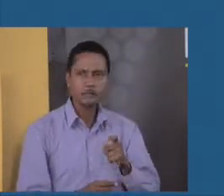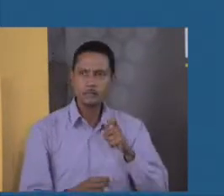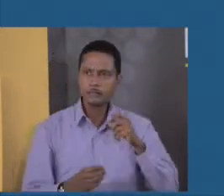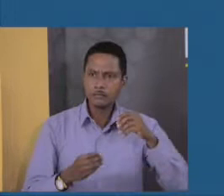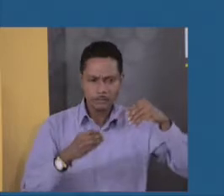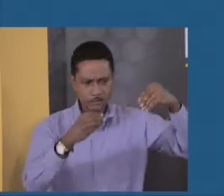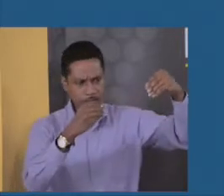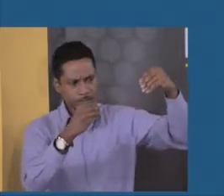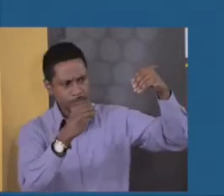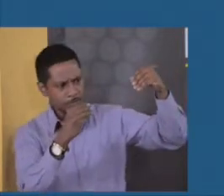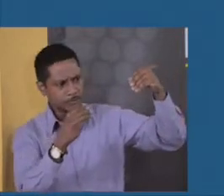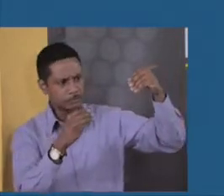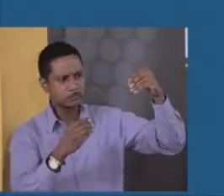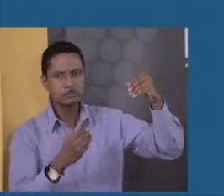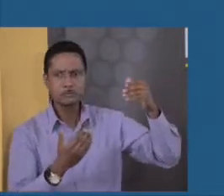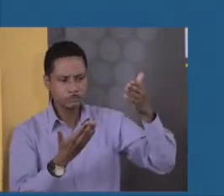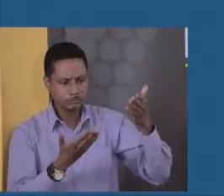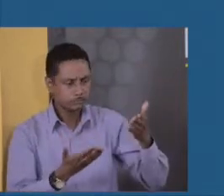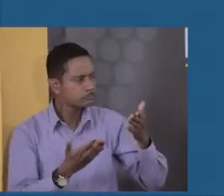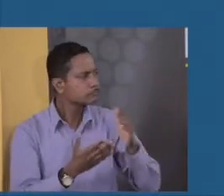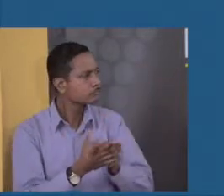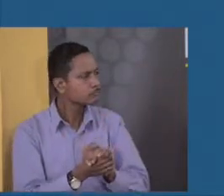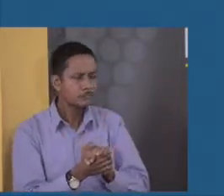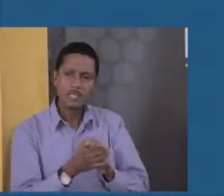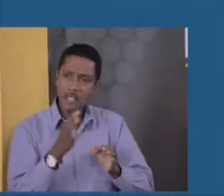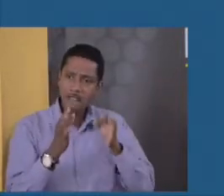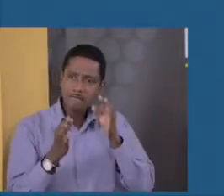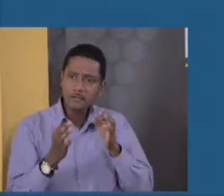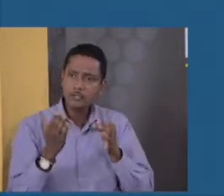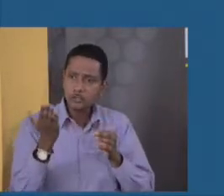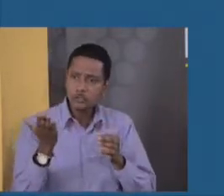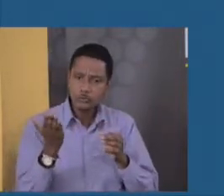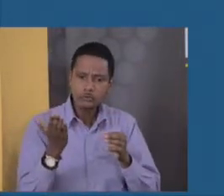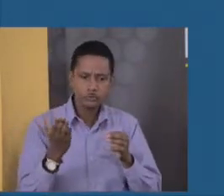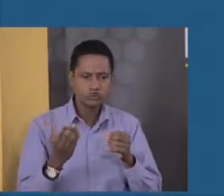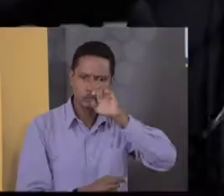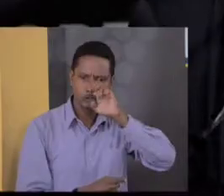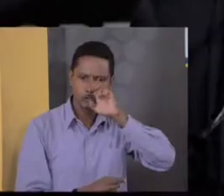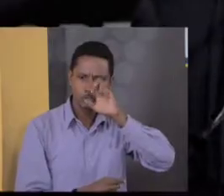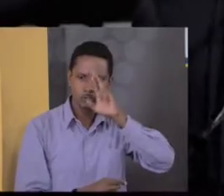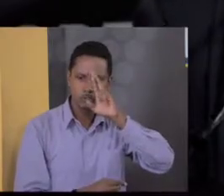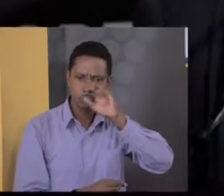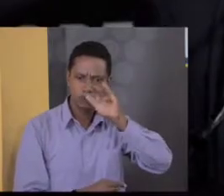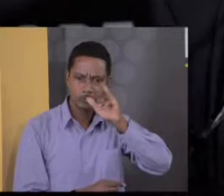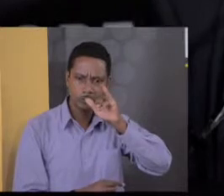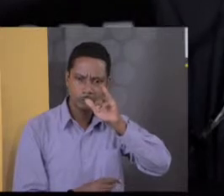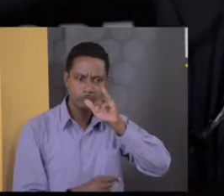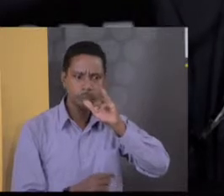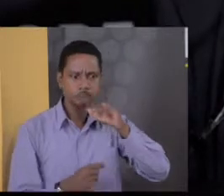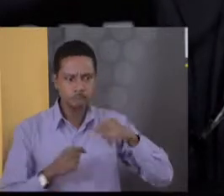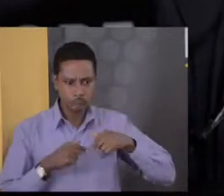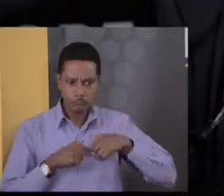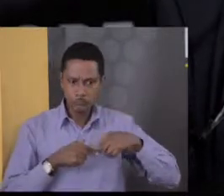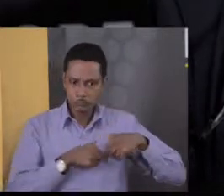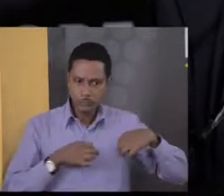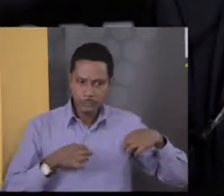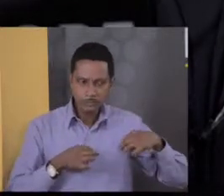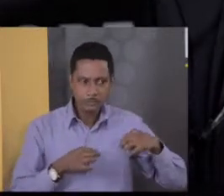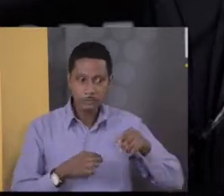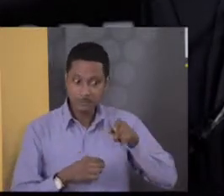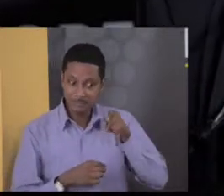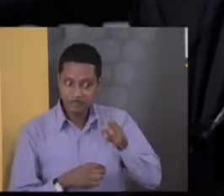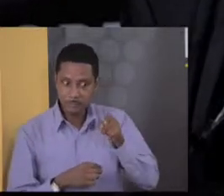you have to factor in those features. If you were doing a luxury brand, the quality of